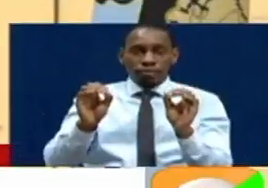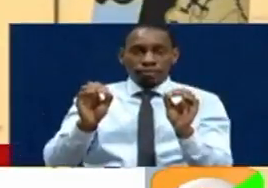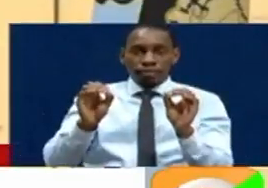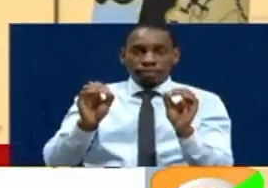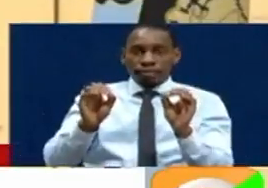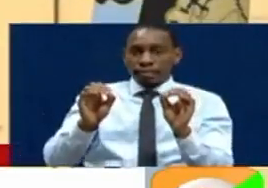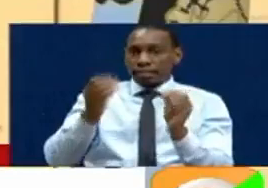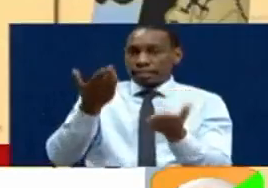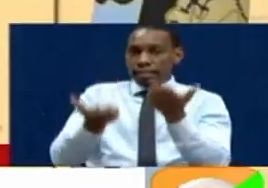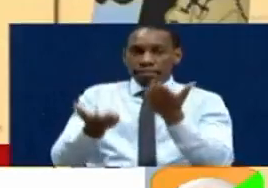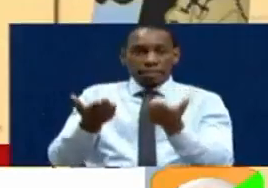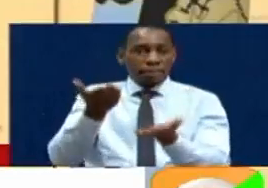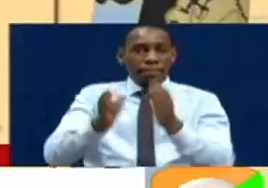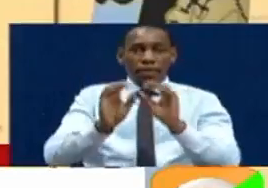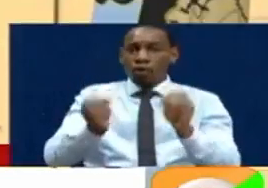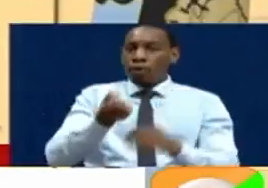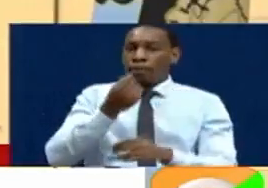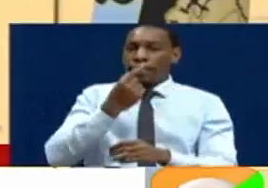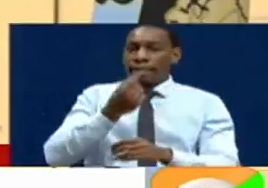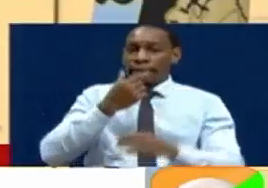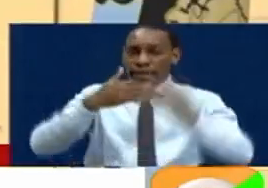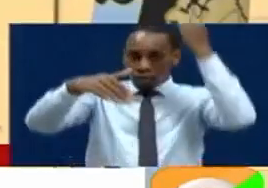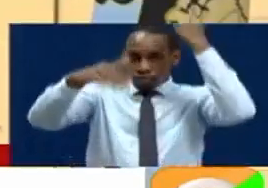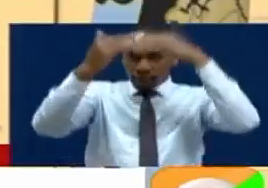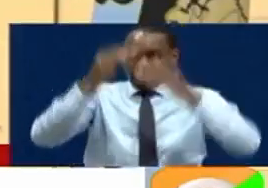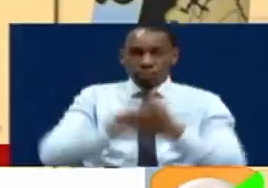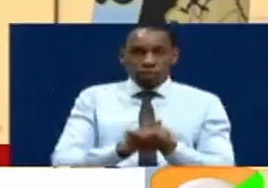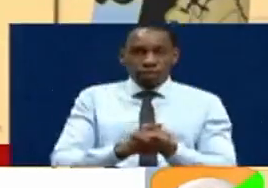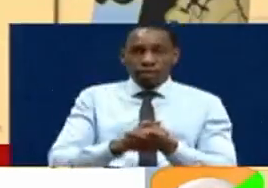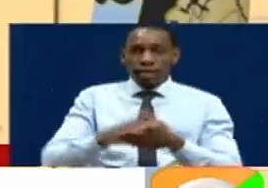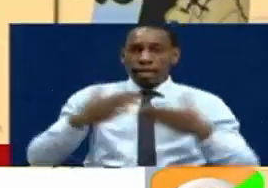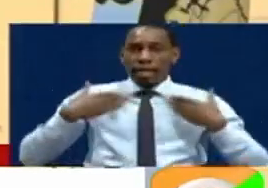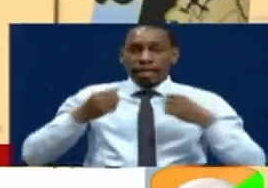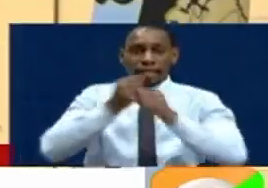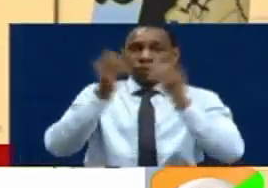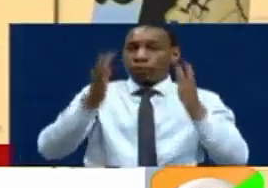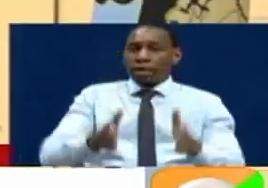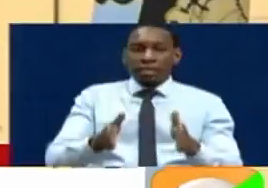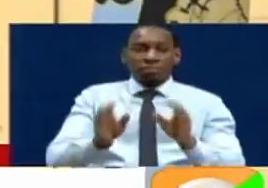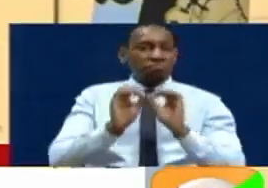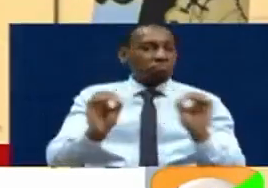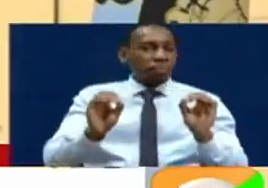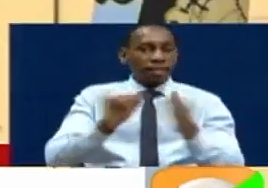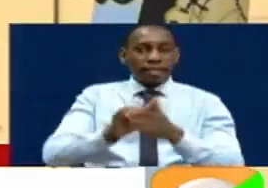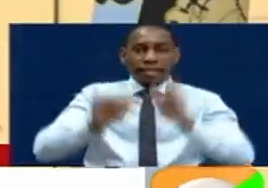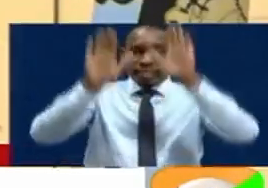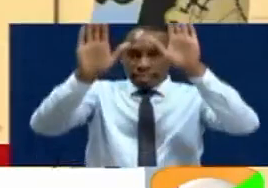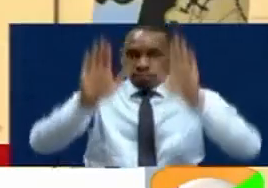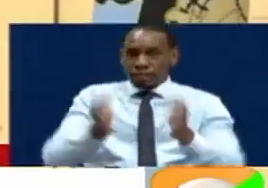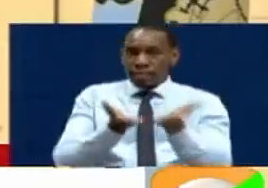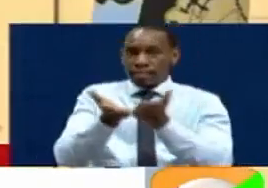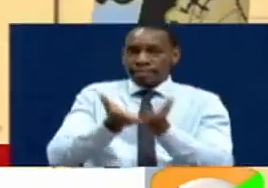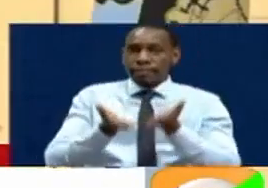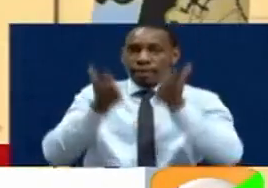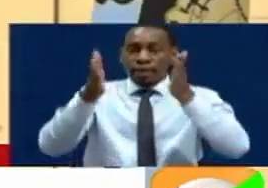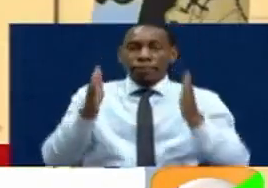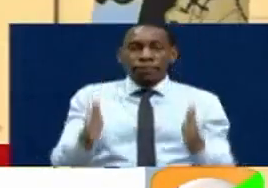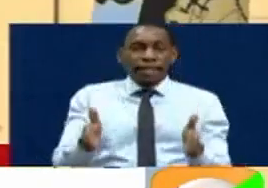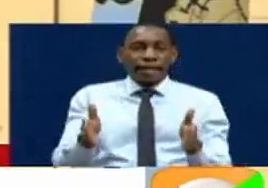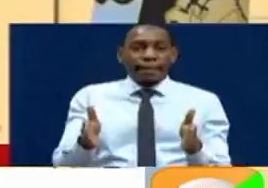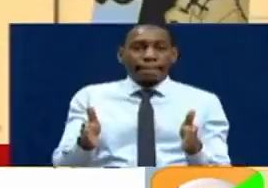or not being medical professionals, health workers, critical and essential service